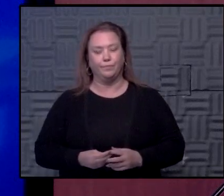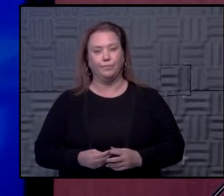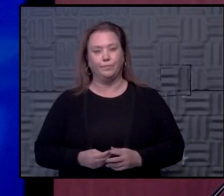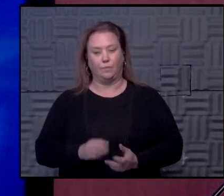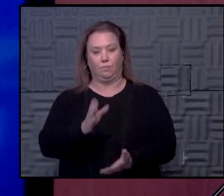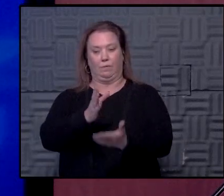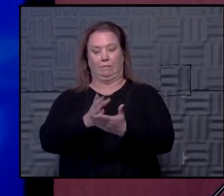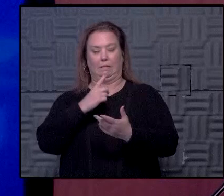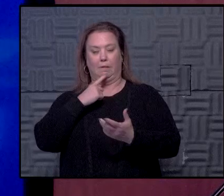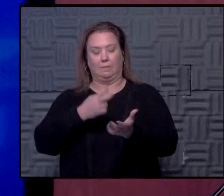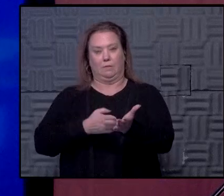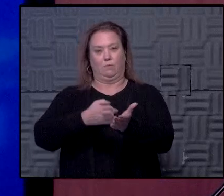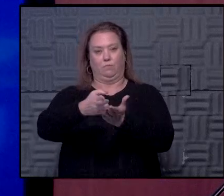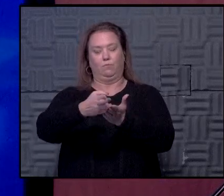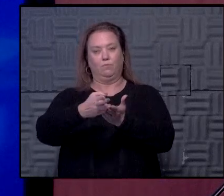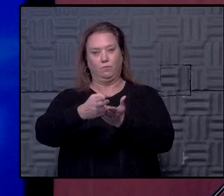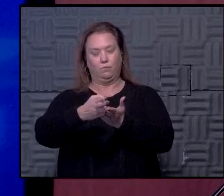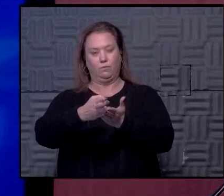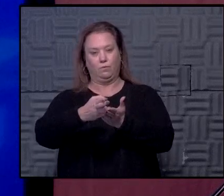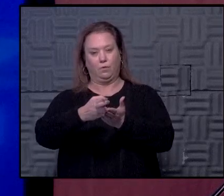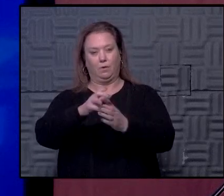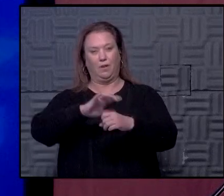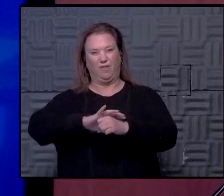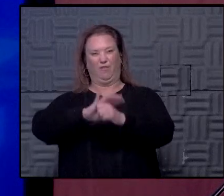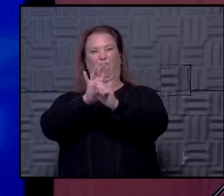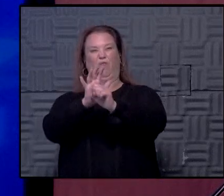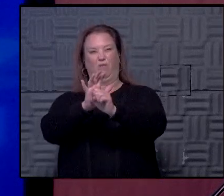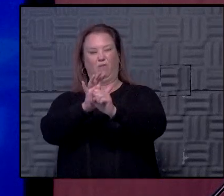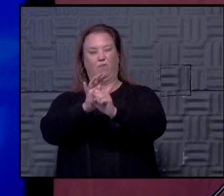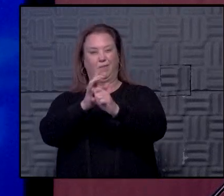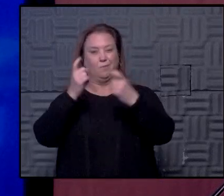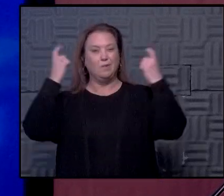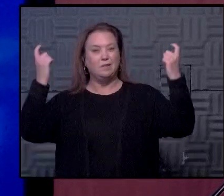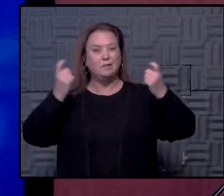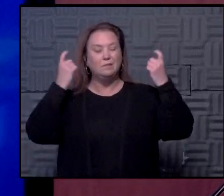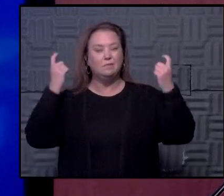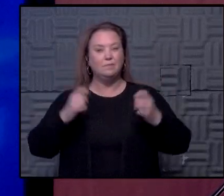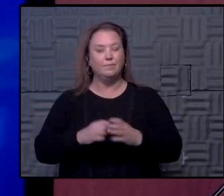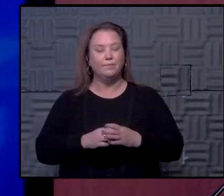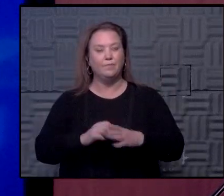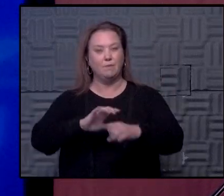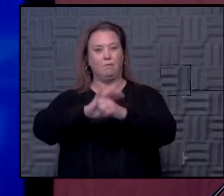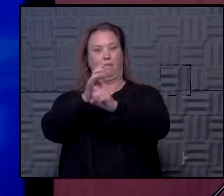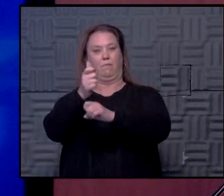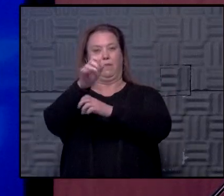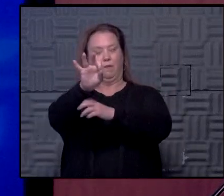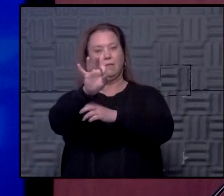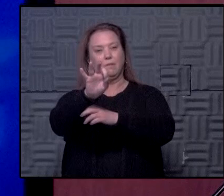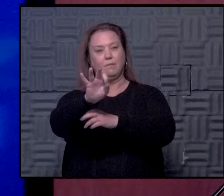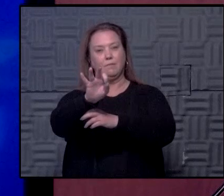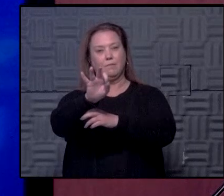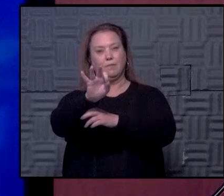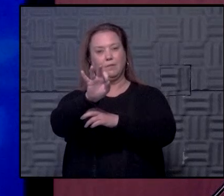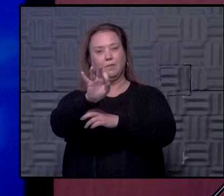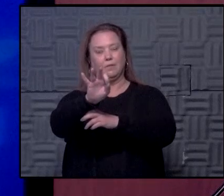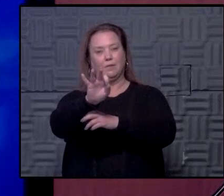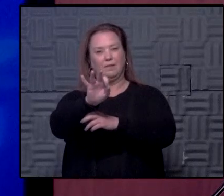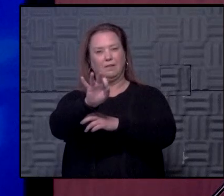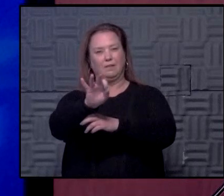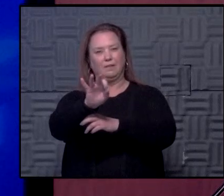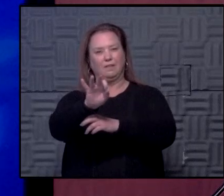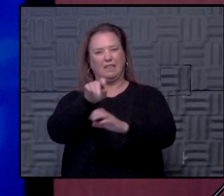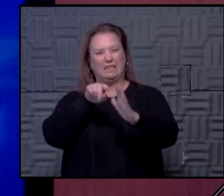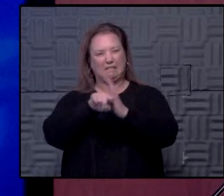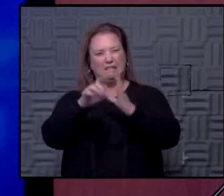stop telling the truth, COVID reigns. COVID-19 is a